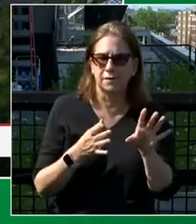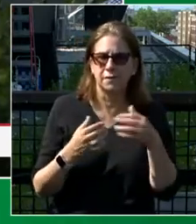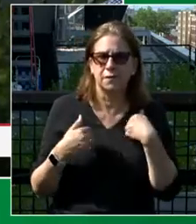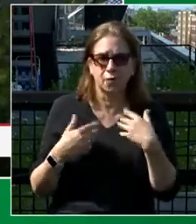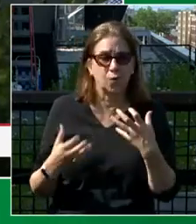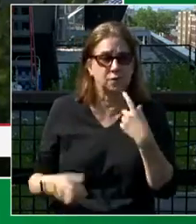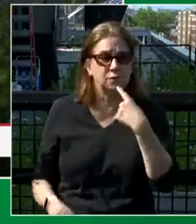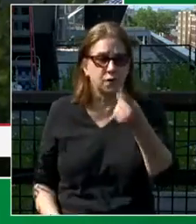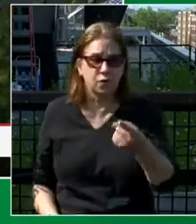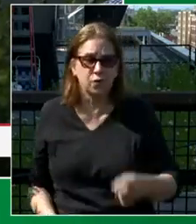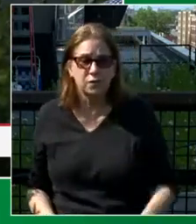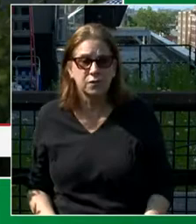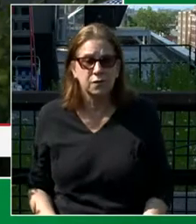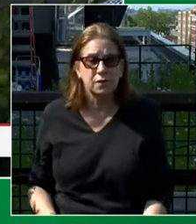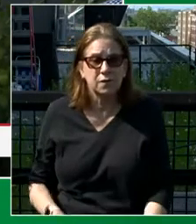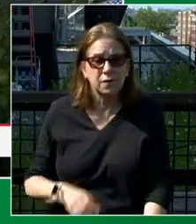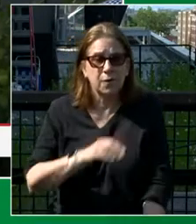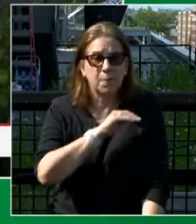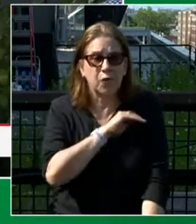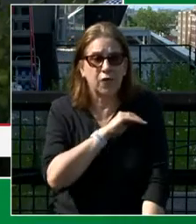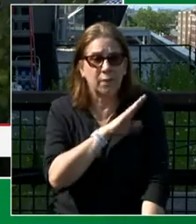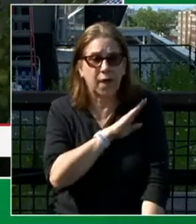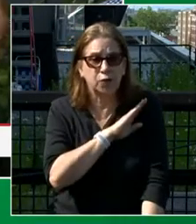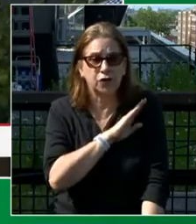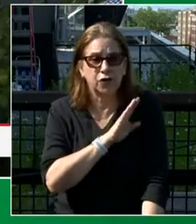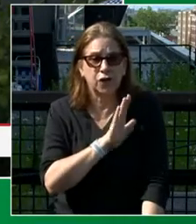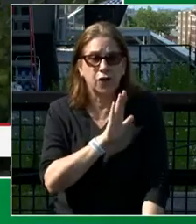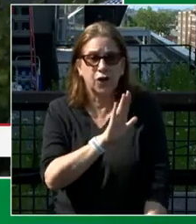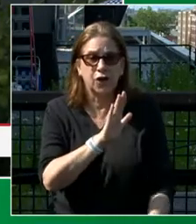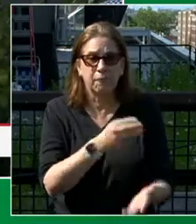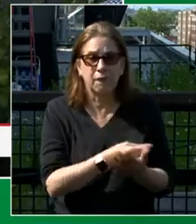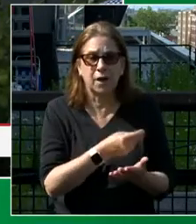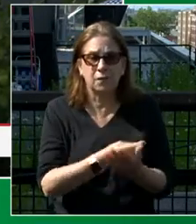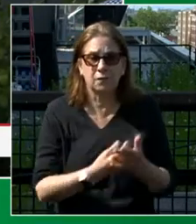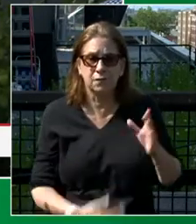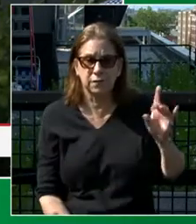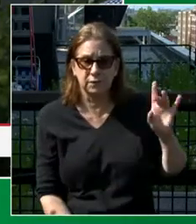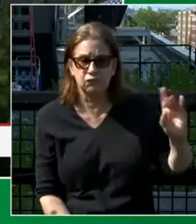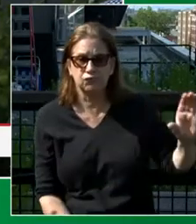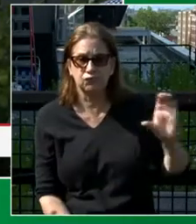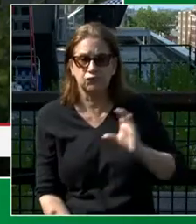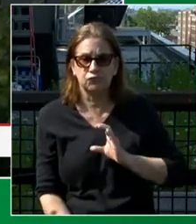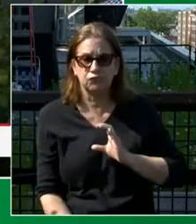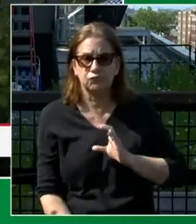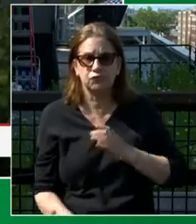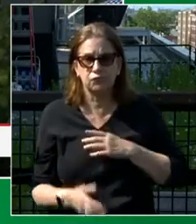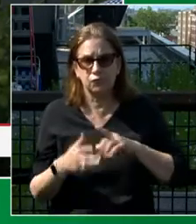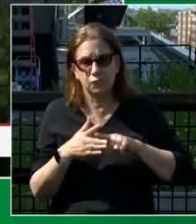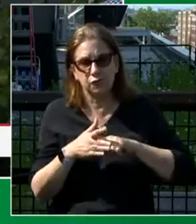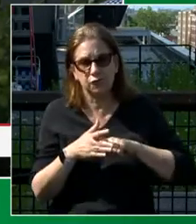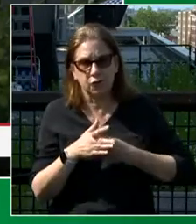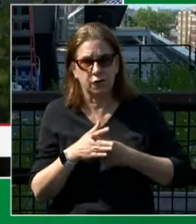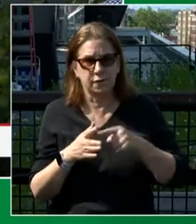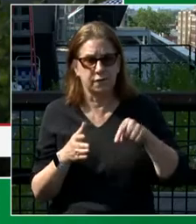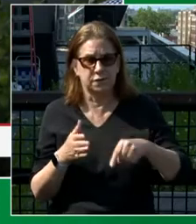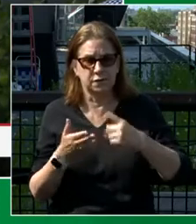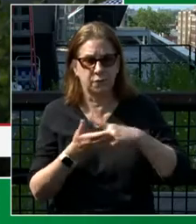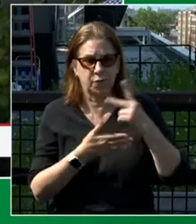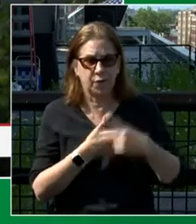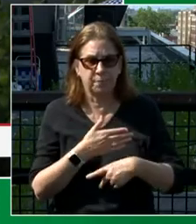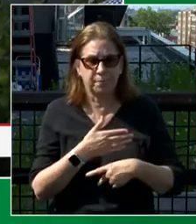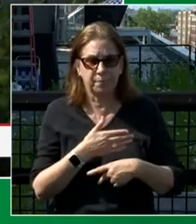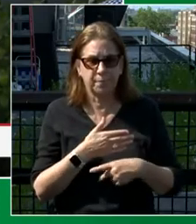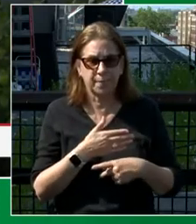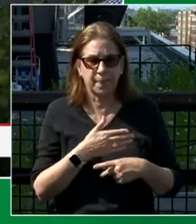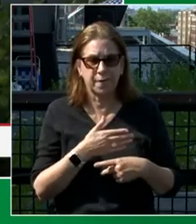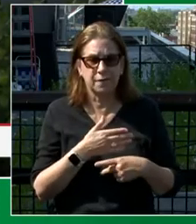of Mayor Bowser's grant that they provided at the very beginning of when we started the initiative, we are in application to become